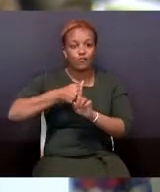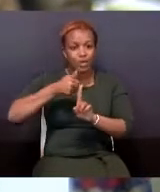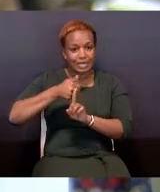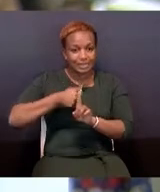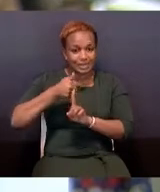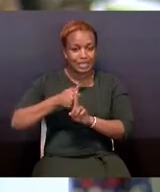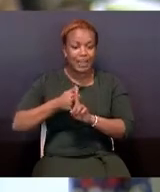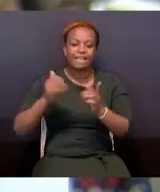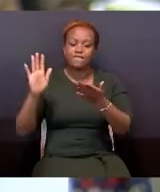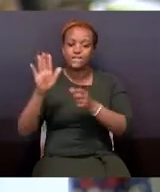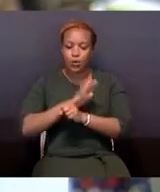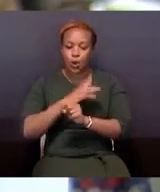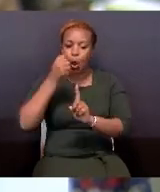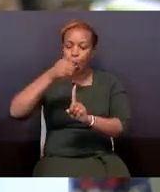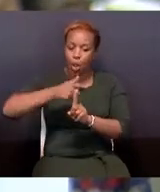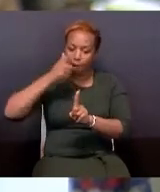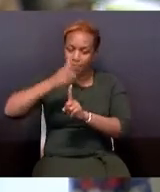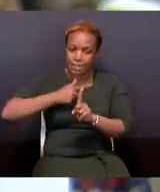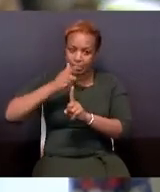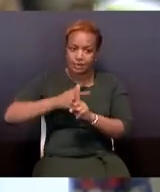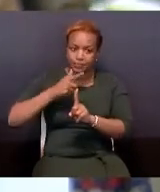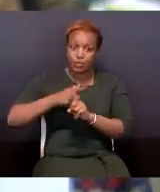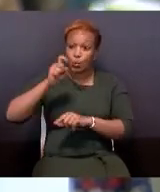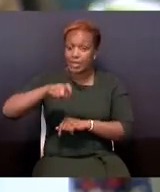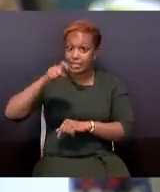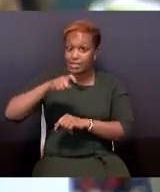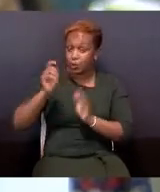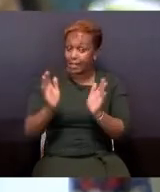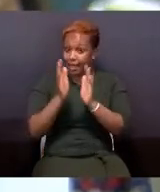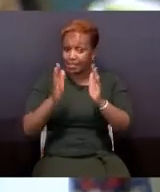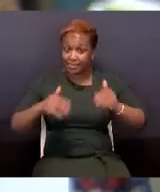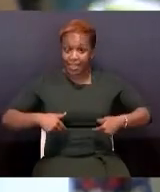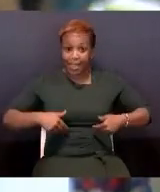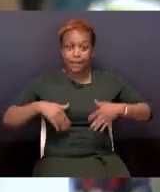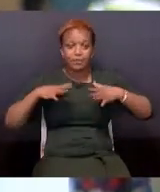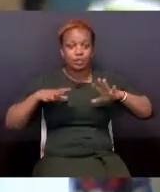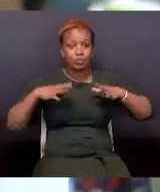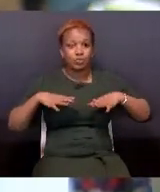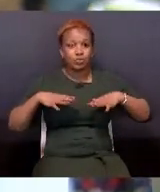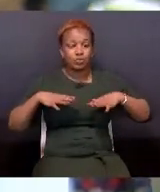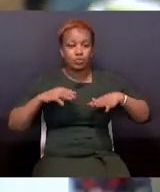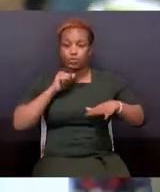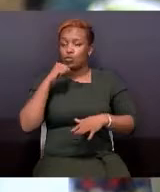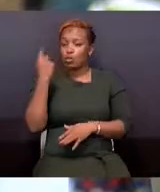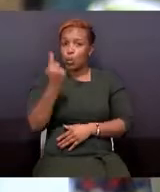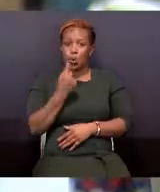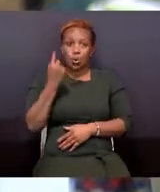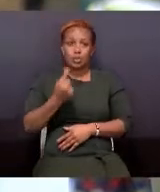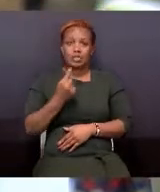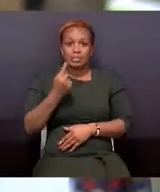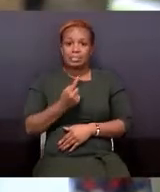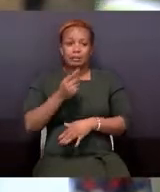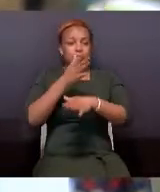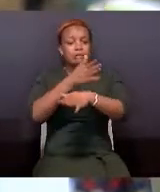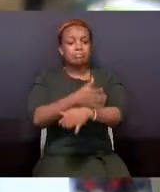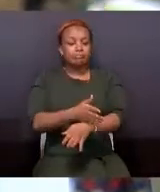and through lobbying. We want to encourage our young people not just sit as